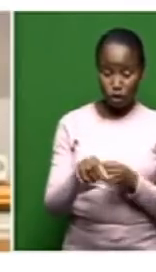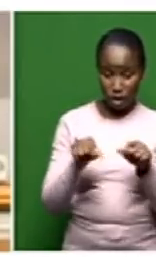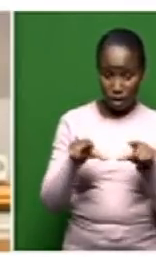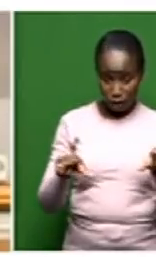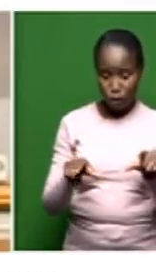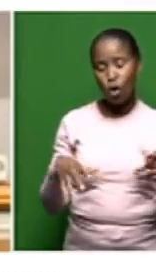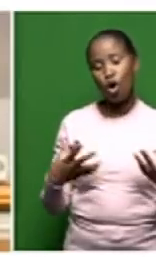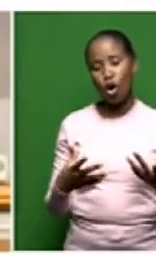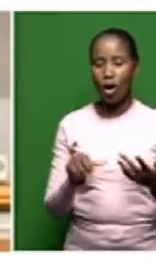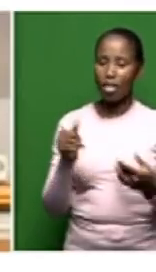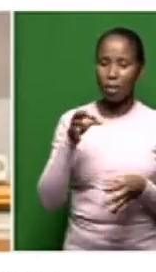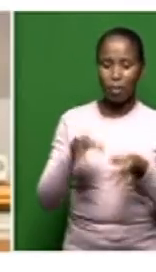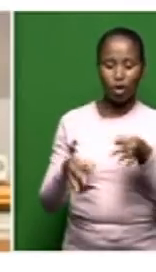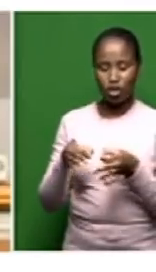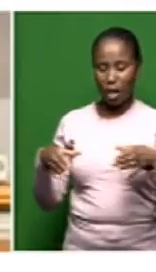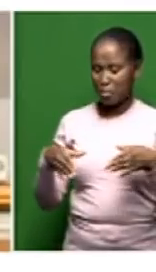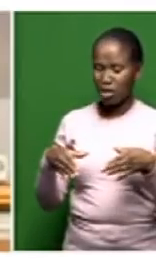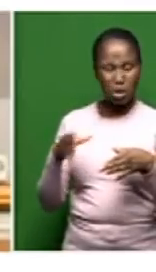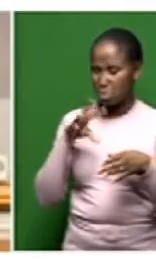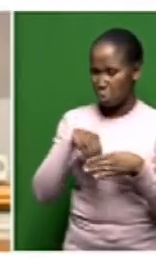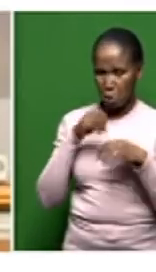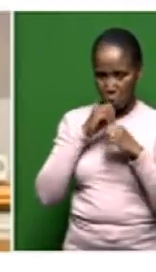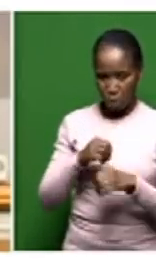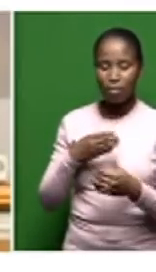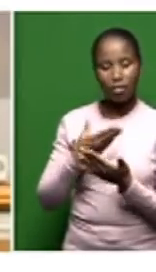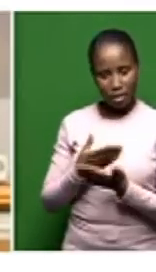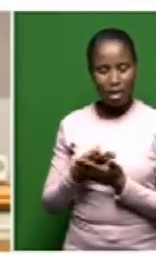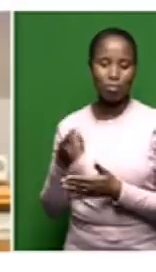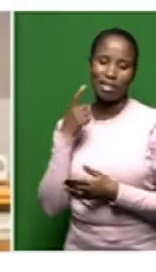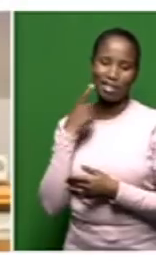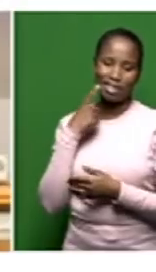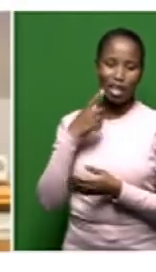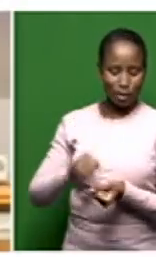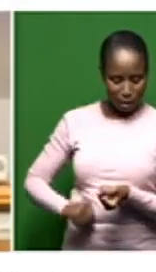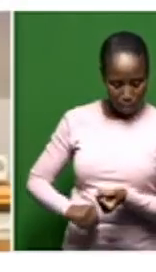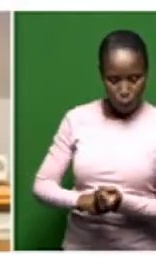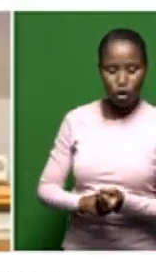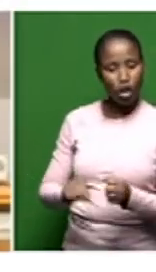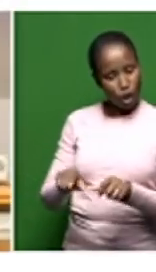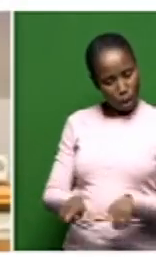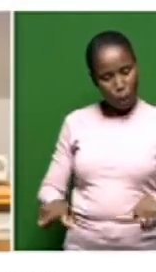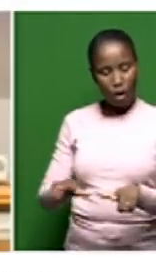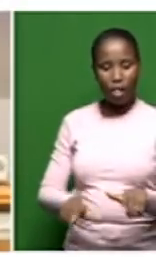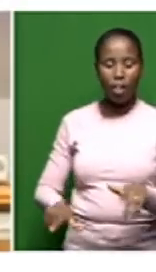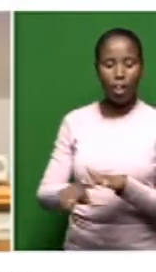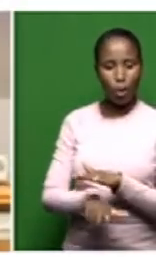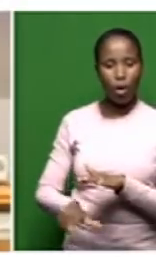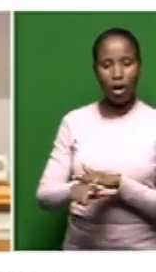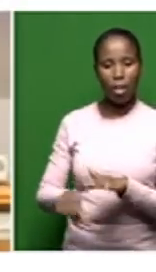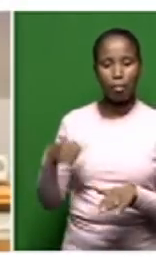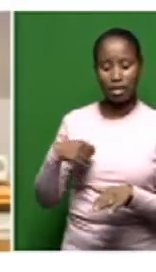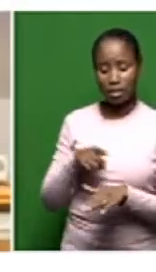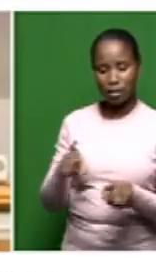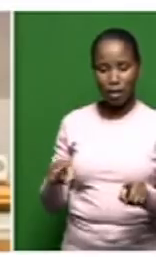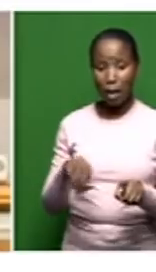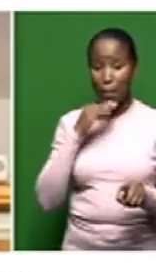political party, or maybe not so much enthusiasm to support a local municipality that is not run